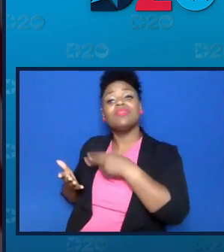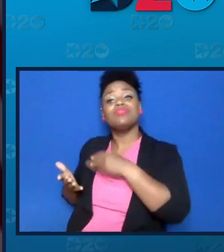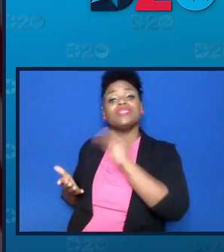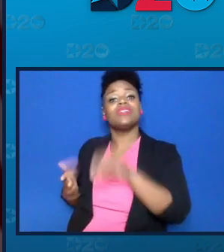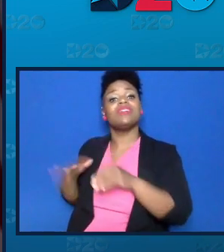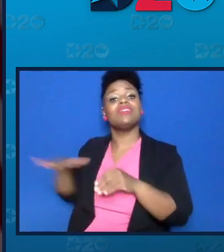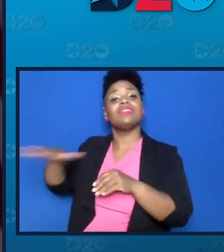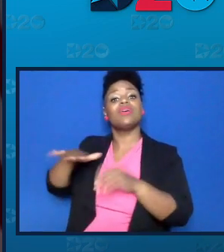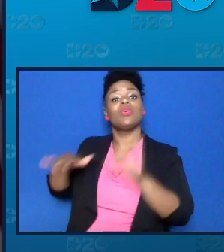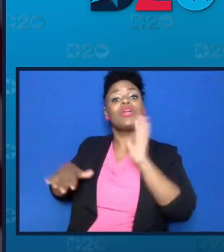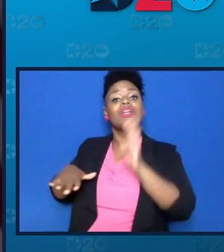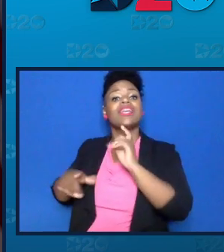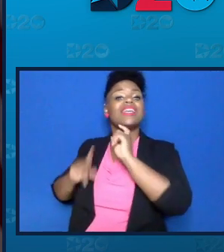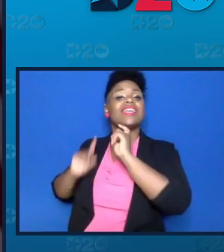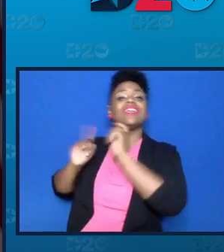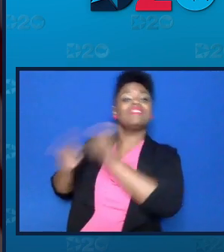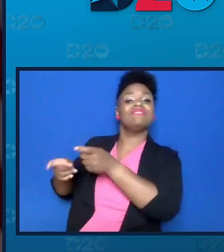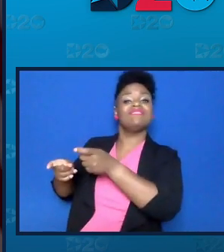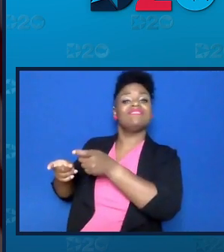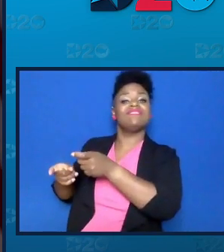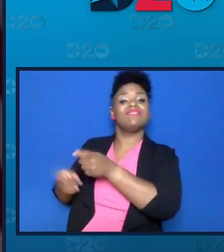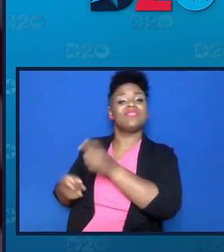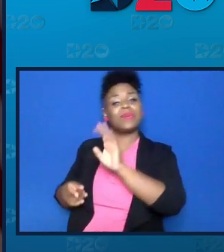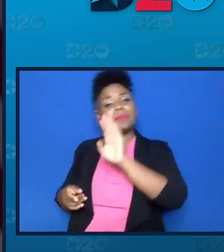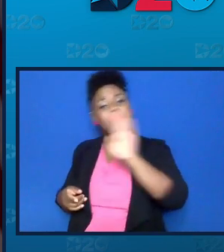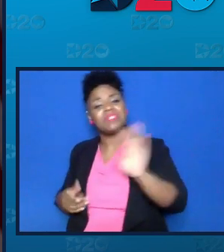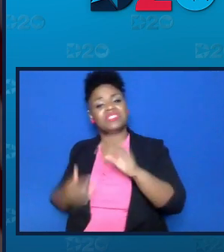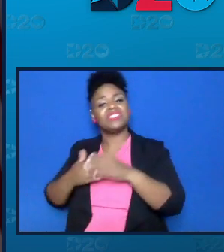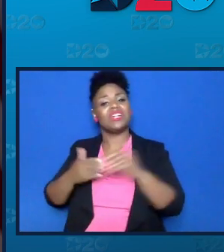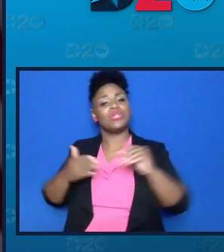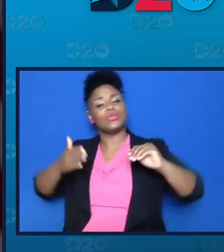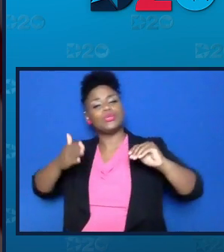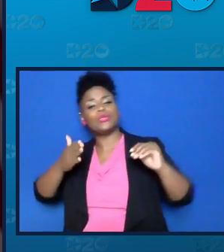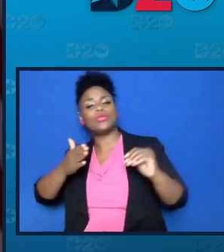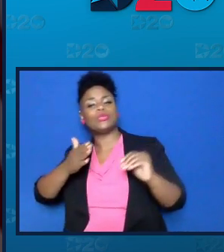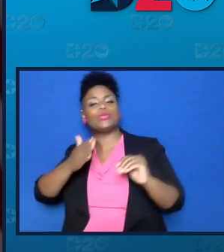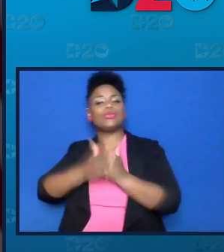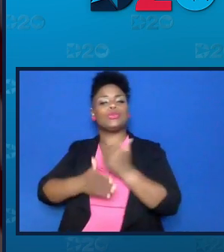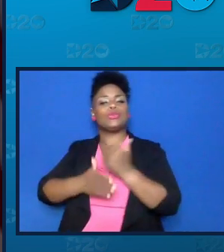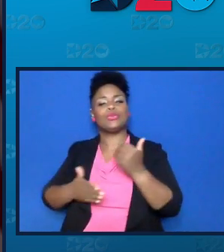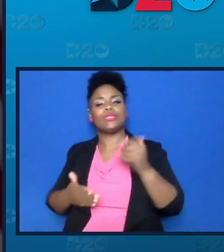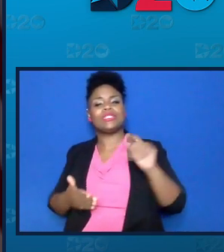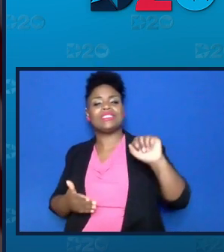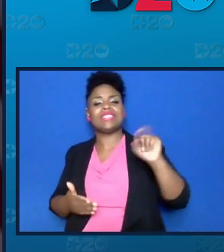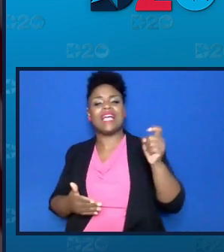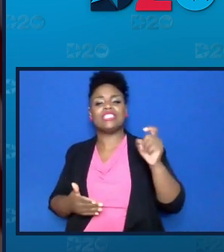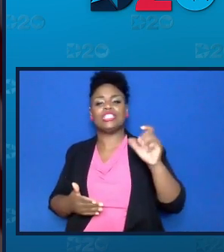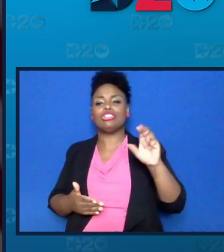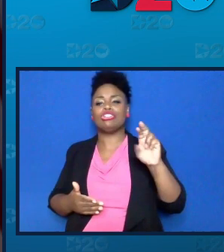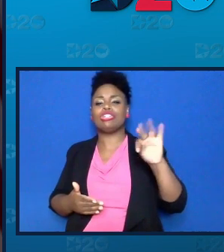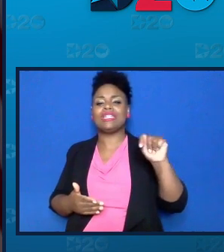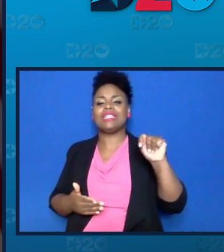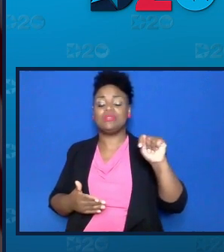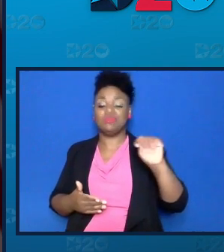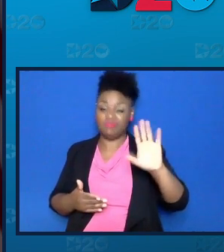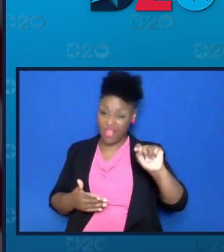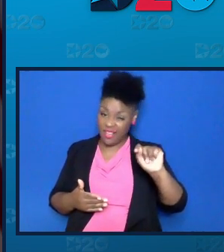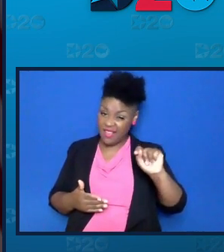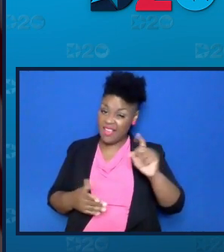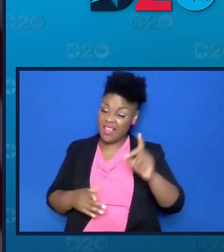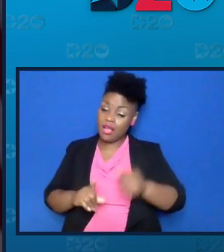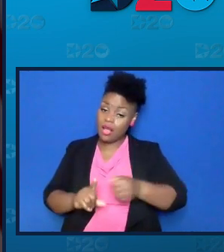billions of dollars in new tax breaks. And the assault on the Affordable Care Act will continue until it's